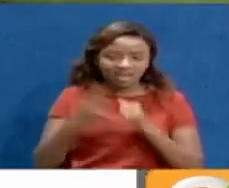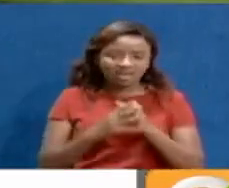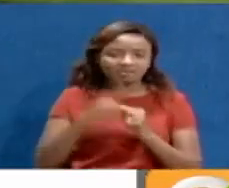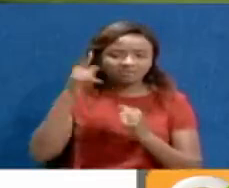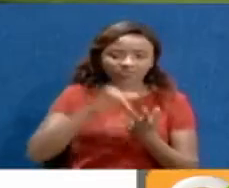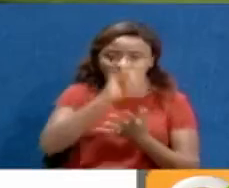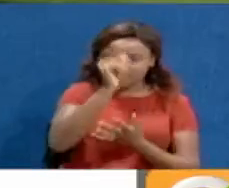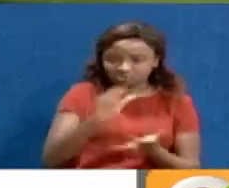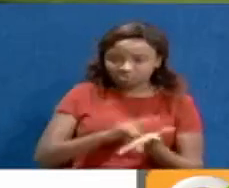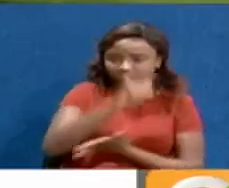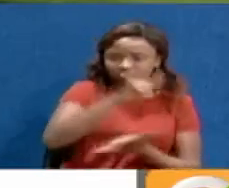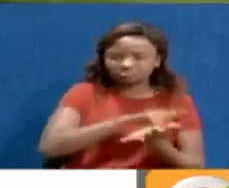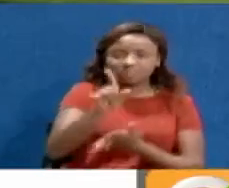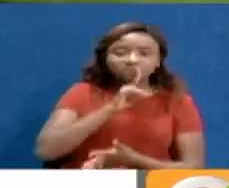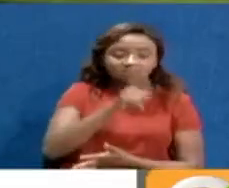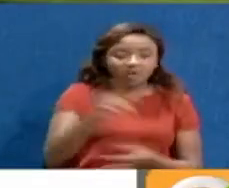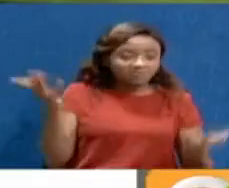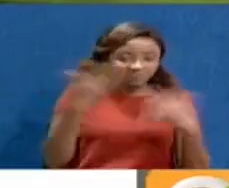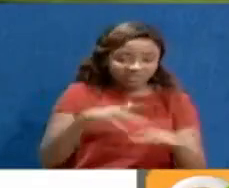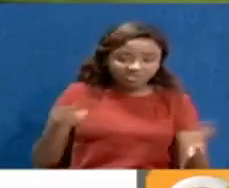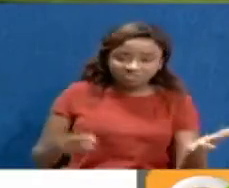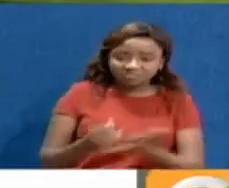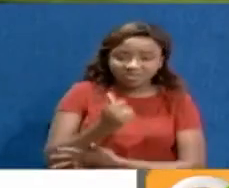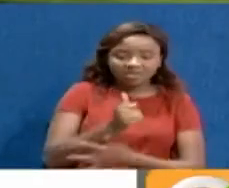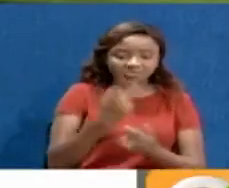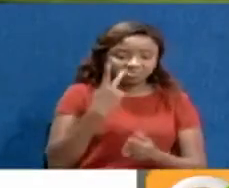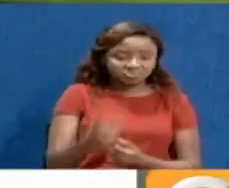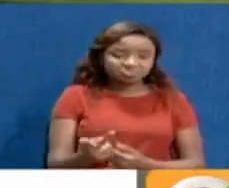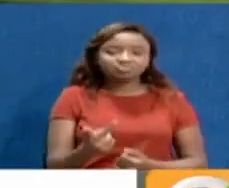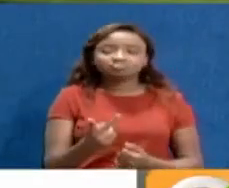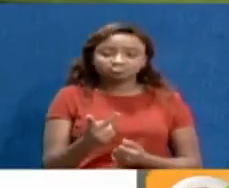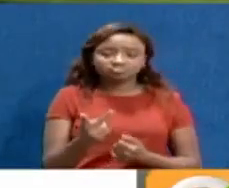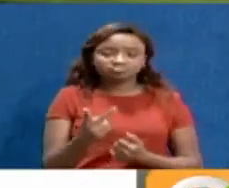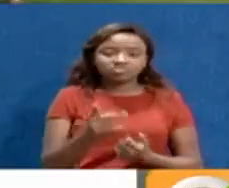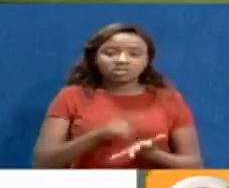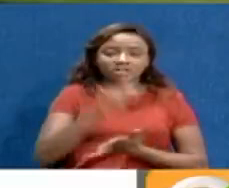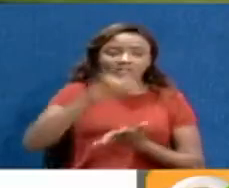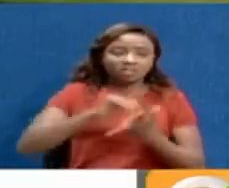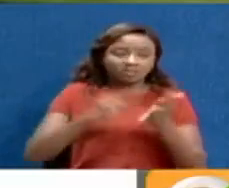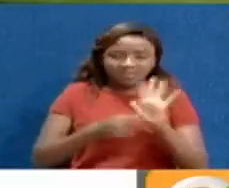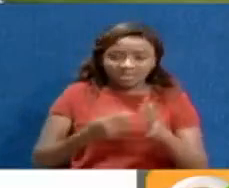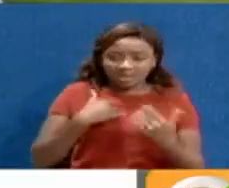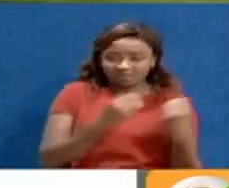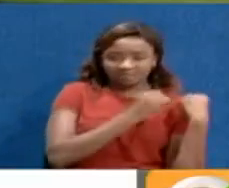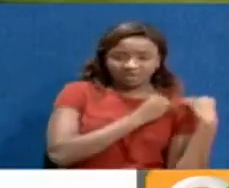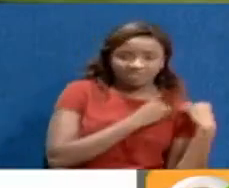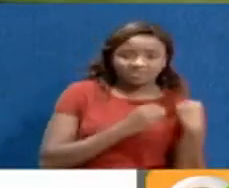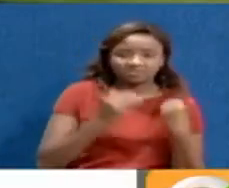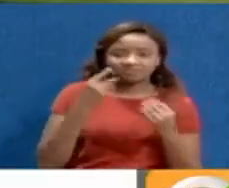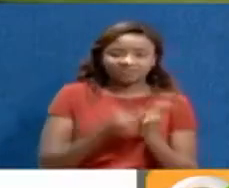The Ugandan government says that by fully financing the purchase of the two aircrafts, this detaches any financial liability of the aircraft in